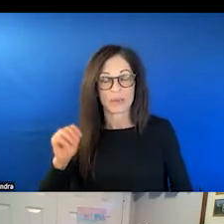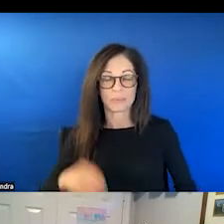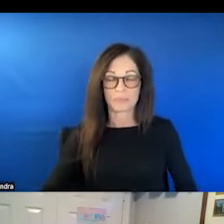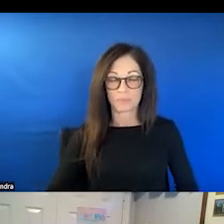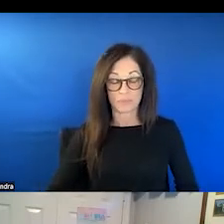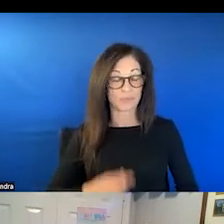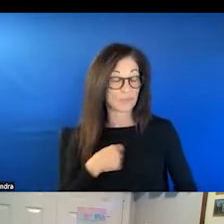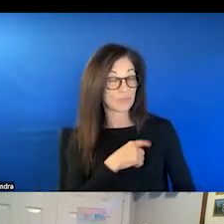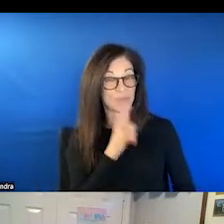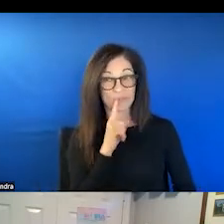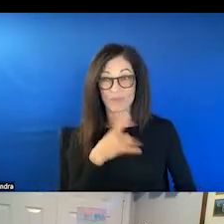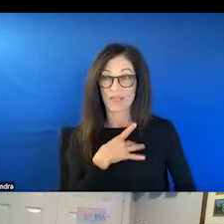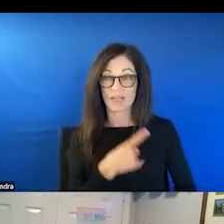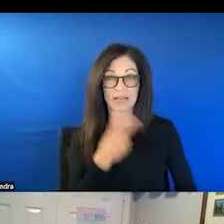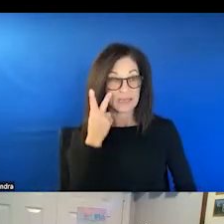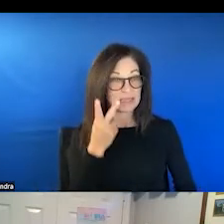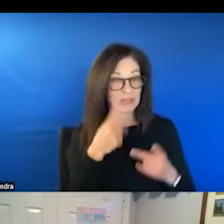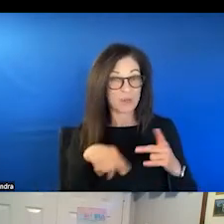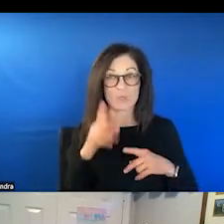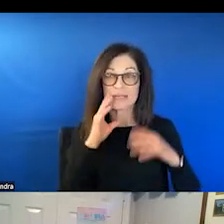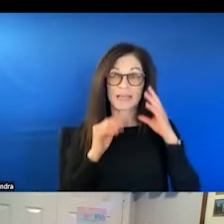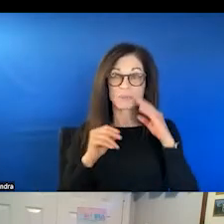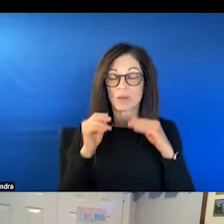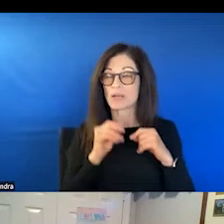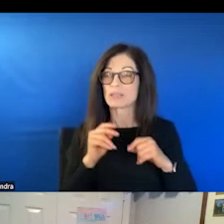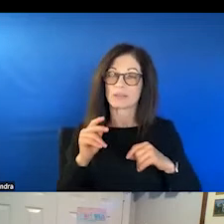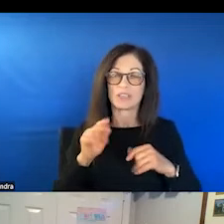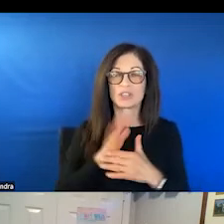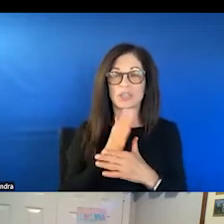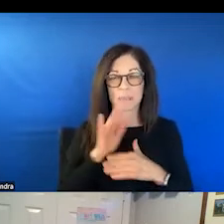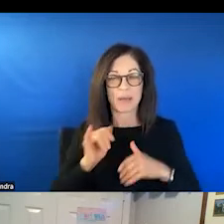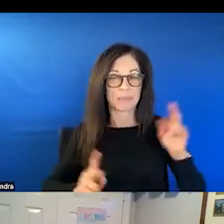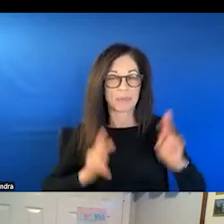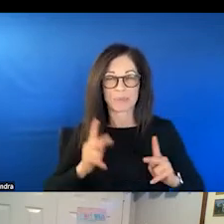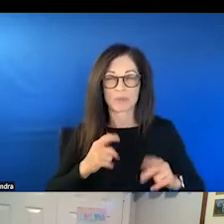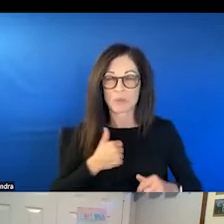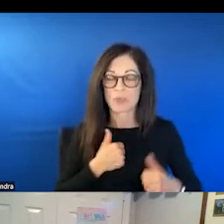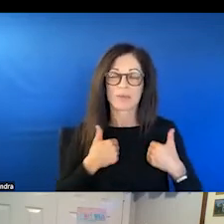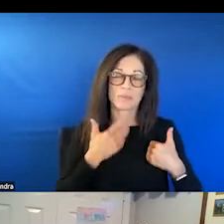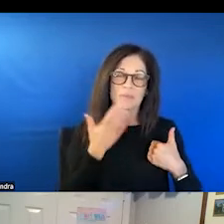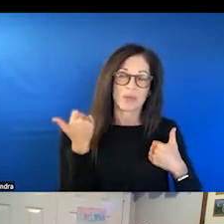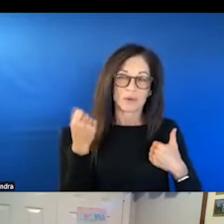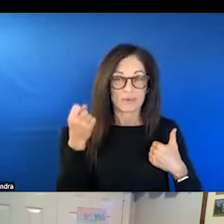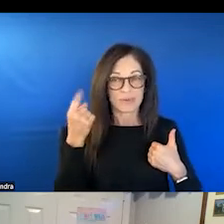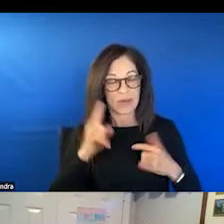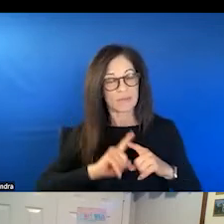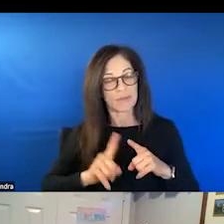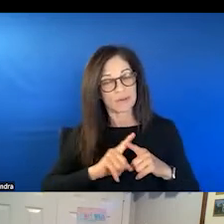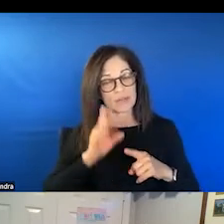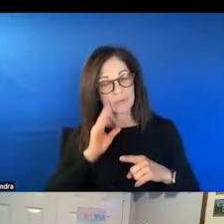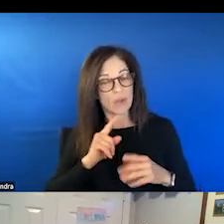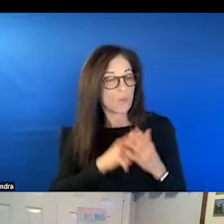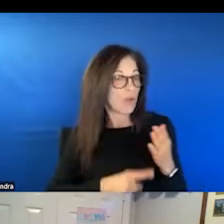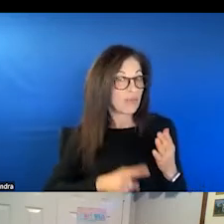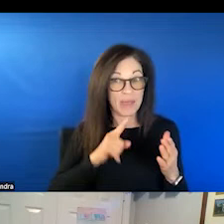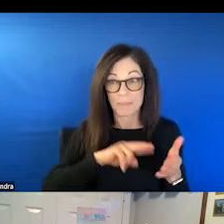like to see those experiences spoken out, so we get a better understanding of these experiences and what they really